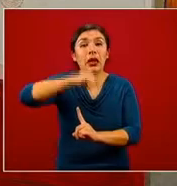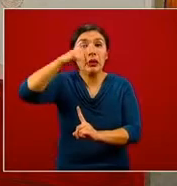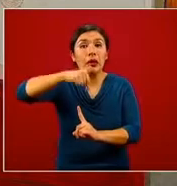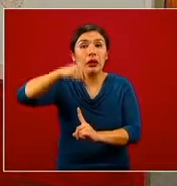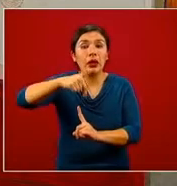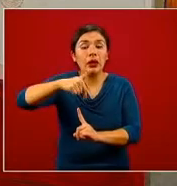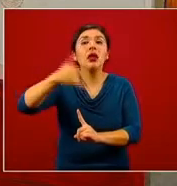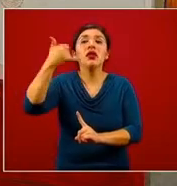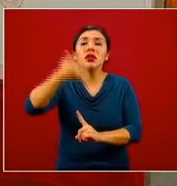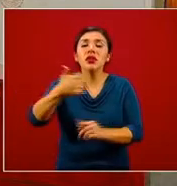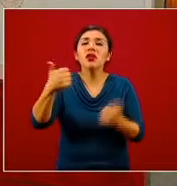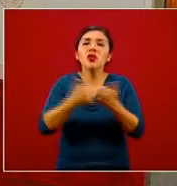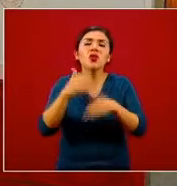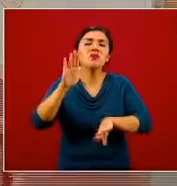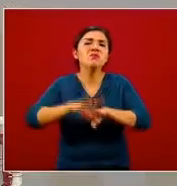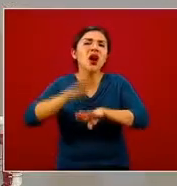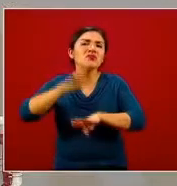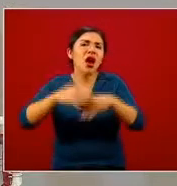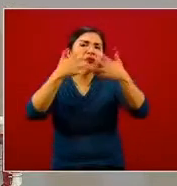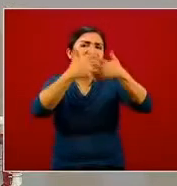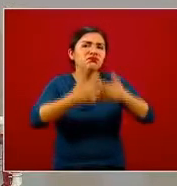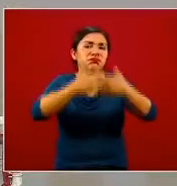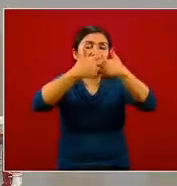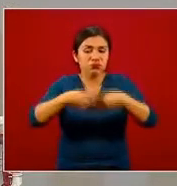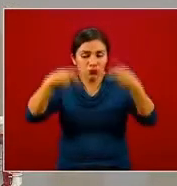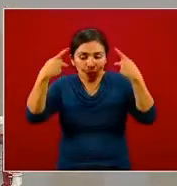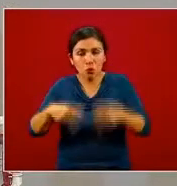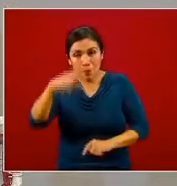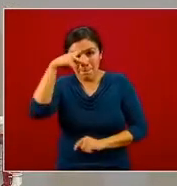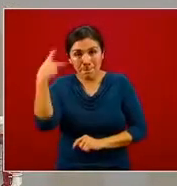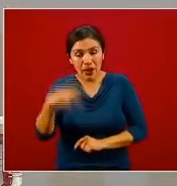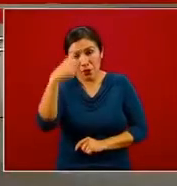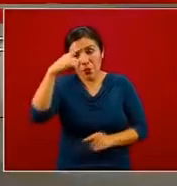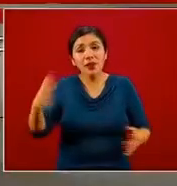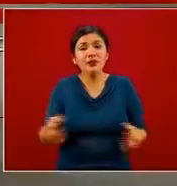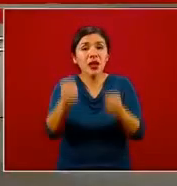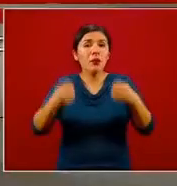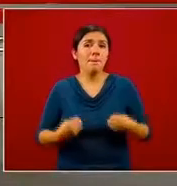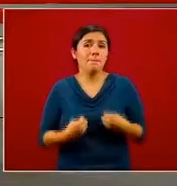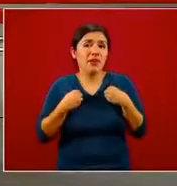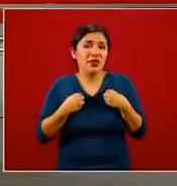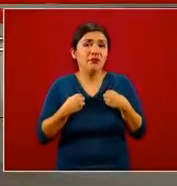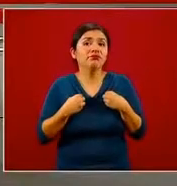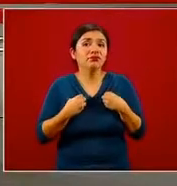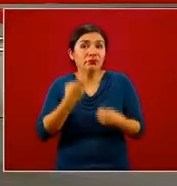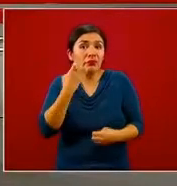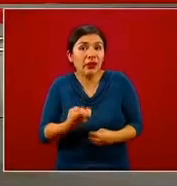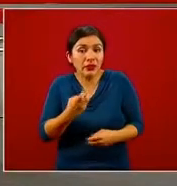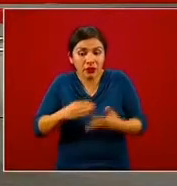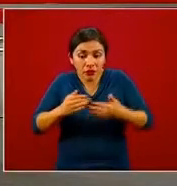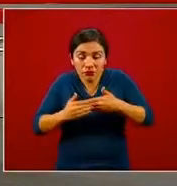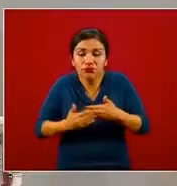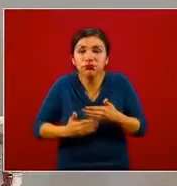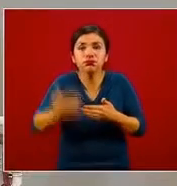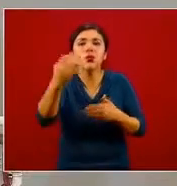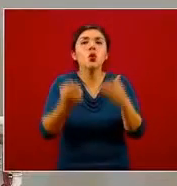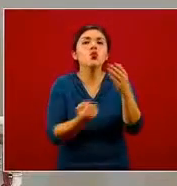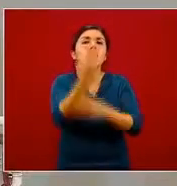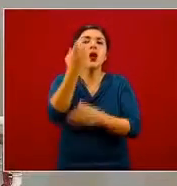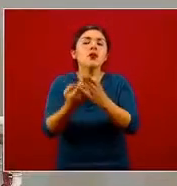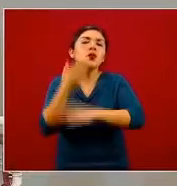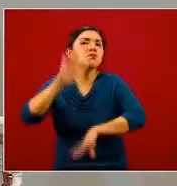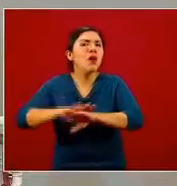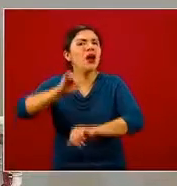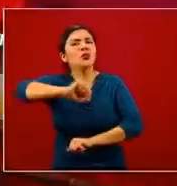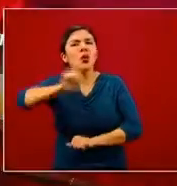So we are all at CONACYT working hard towards the birth of this ecosystem that I mentioned and a